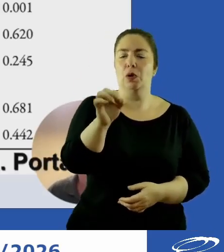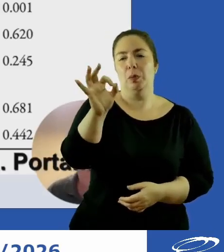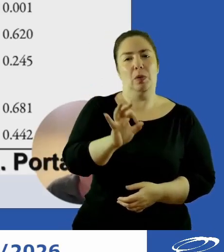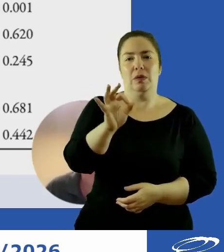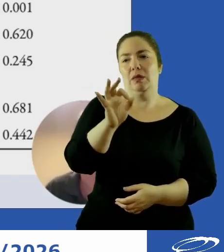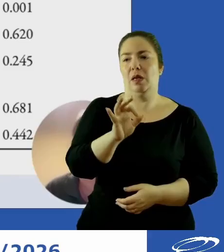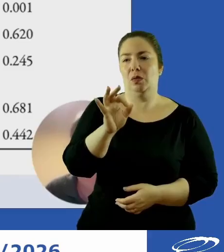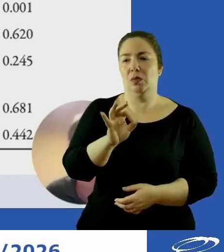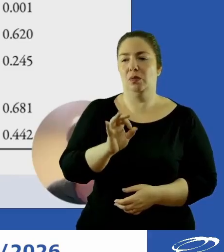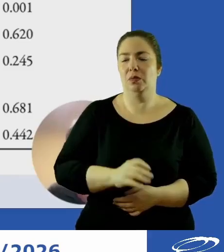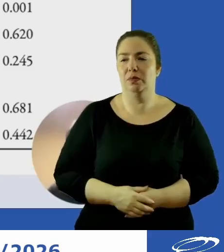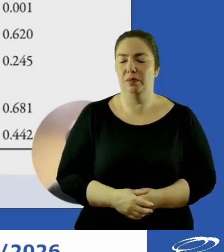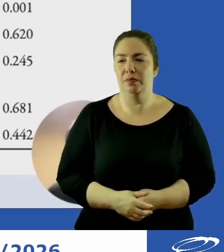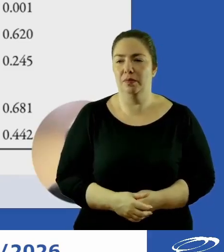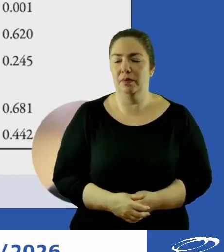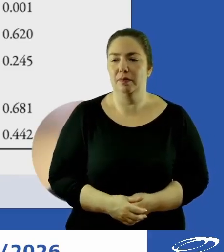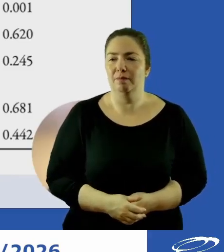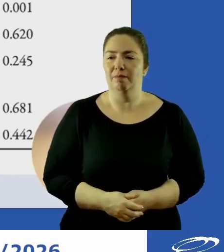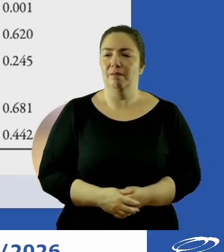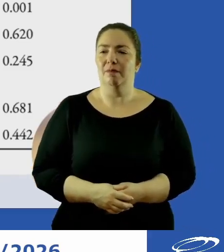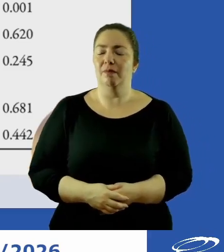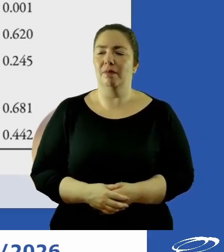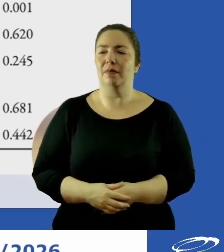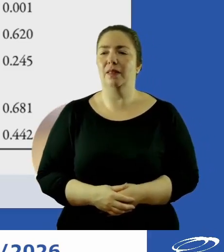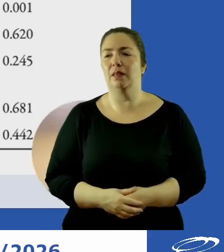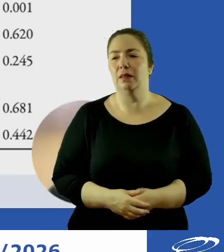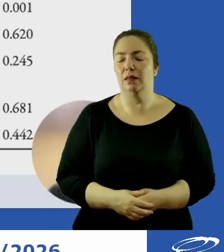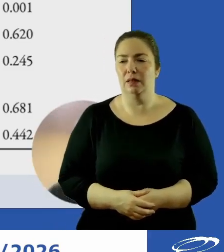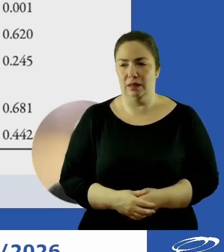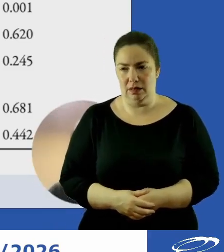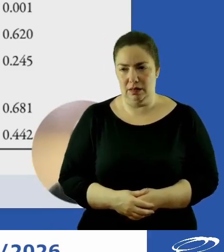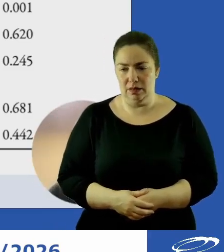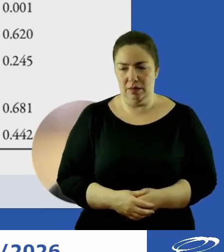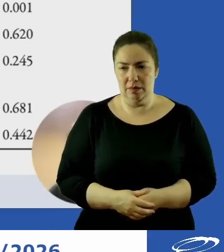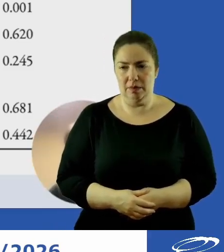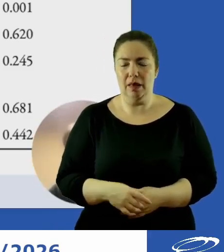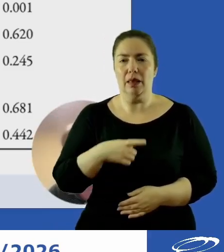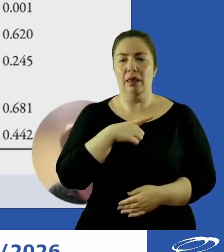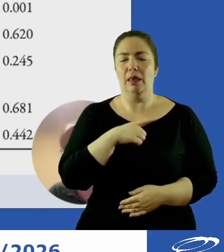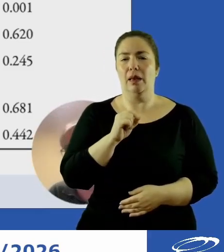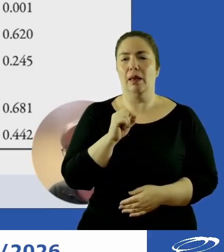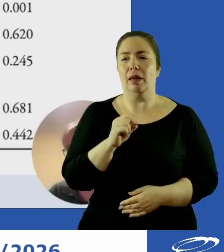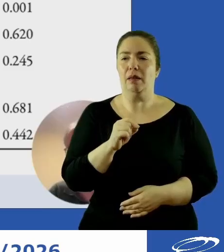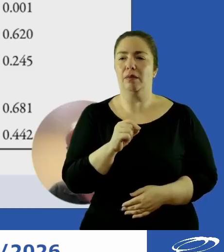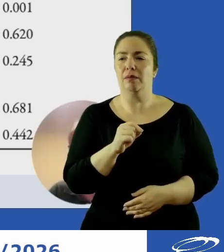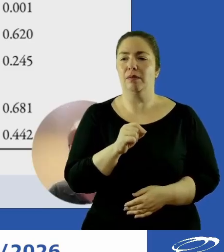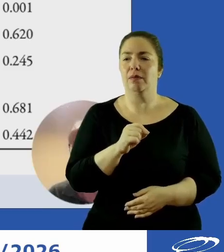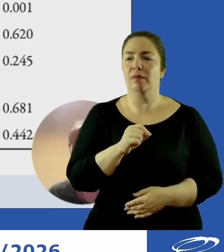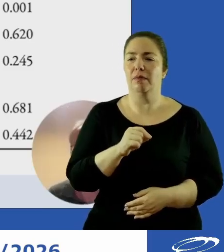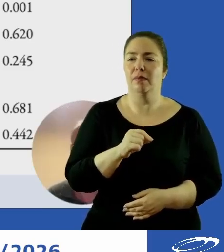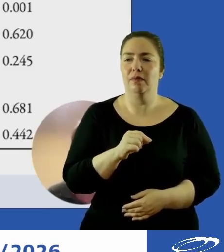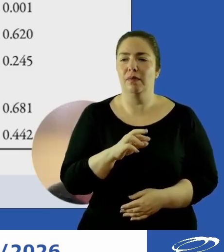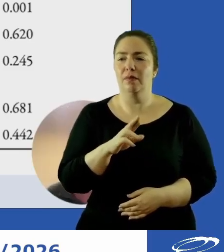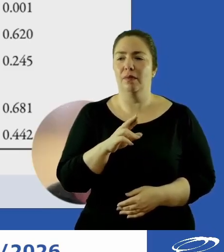of course, this is not the randomized paper. It is a retrospective analysis of patients treated with one or the